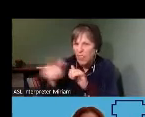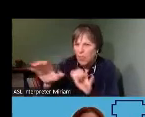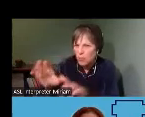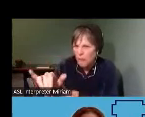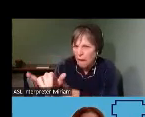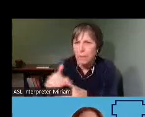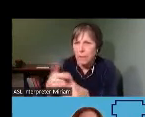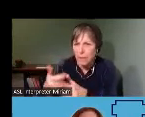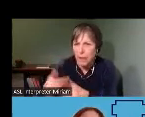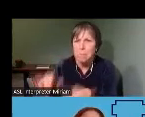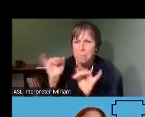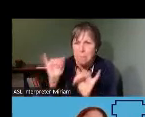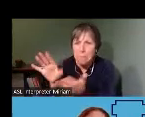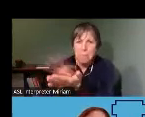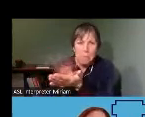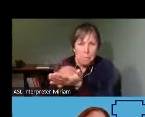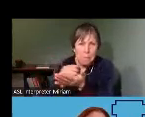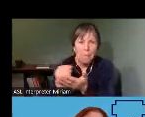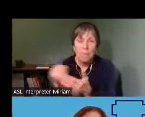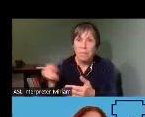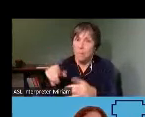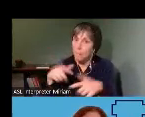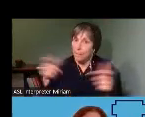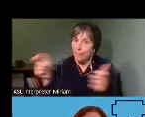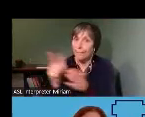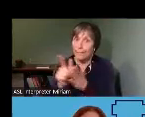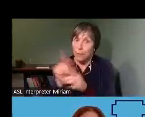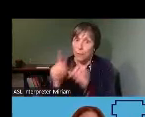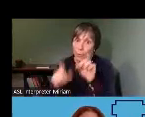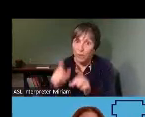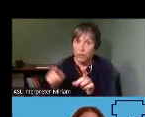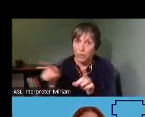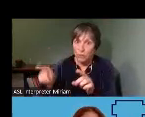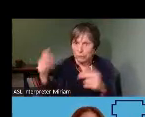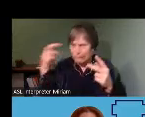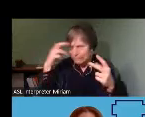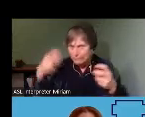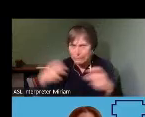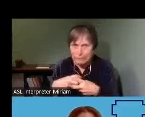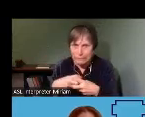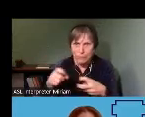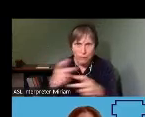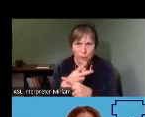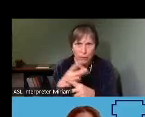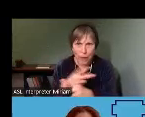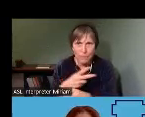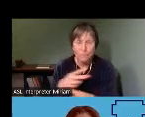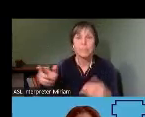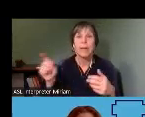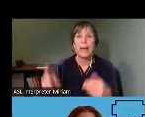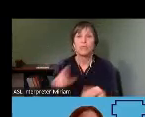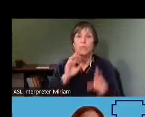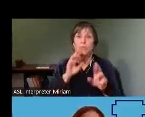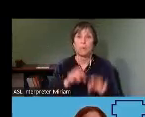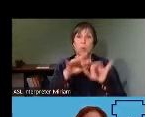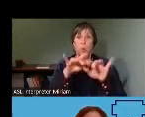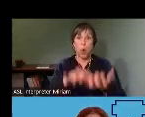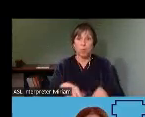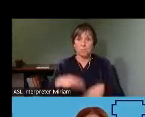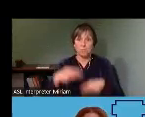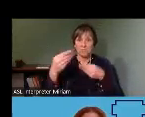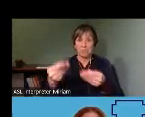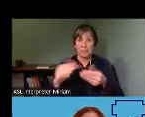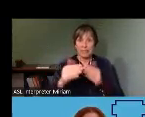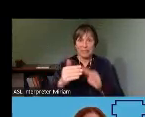questions that are outstanding they have an implementation report due to city council and mayor on july 1st so we